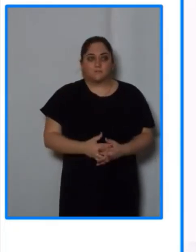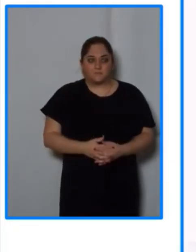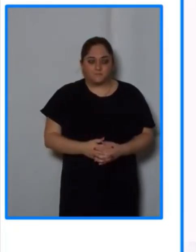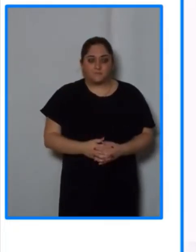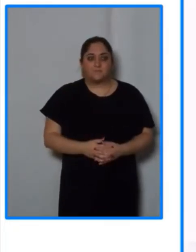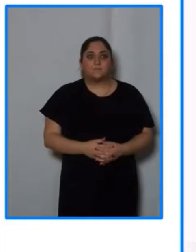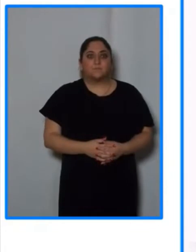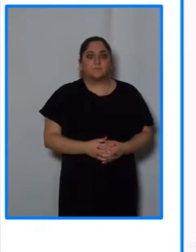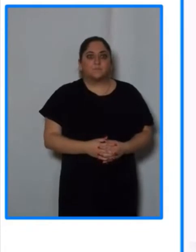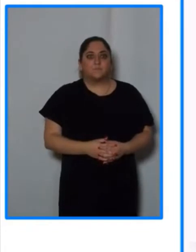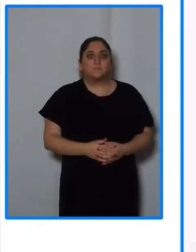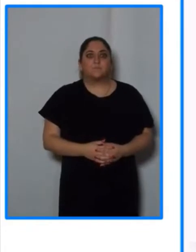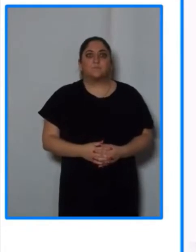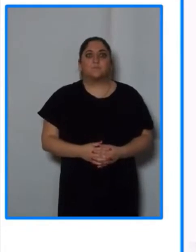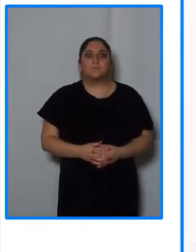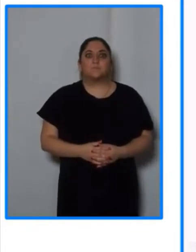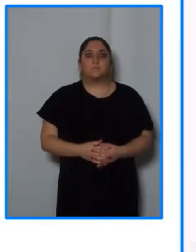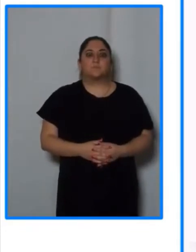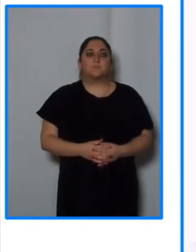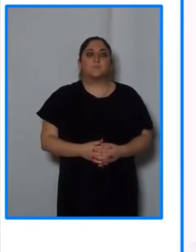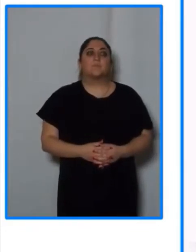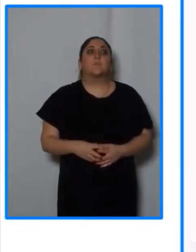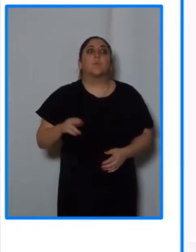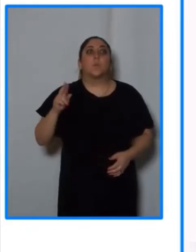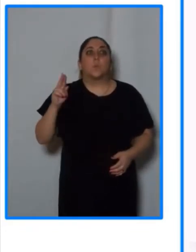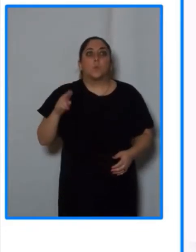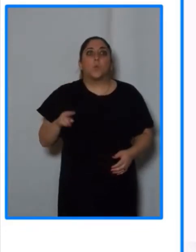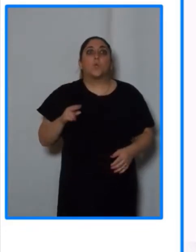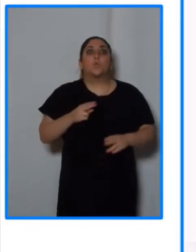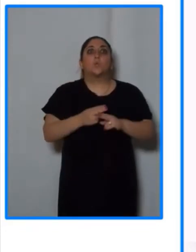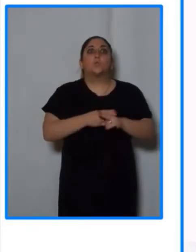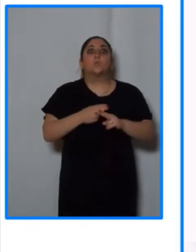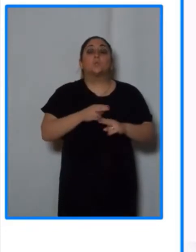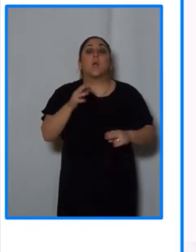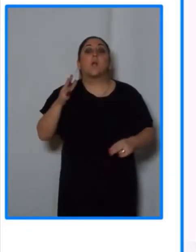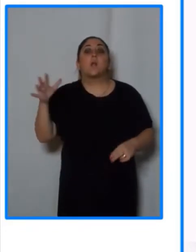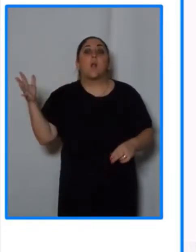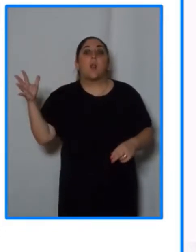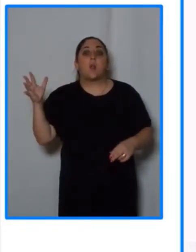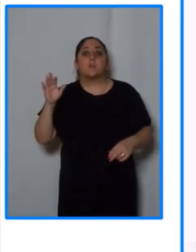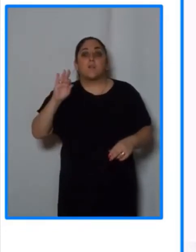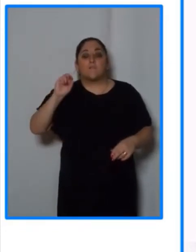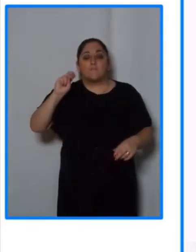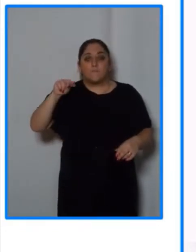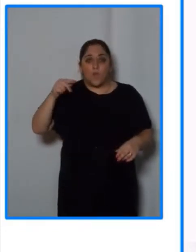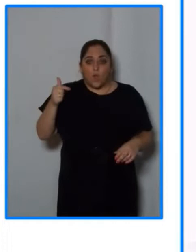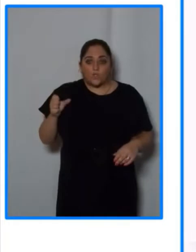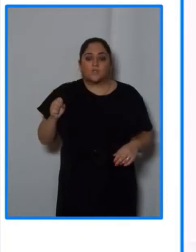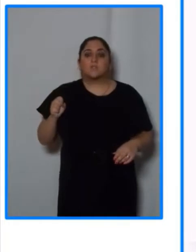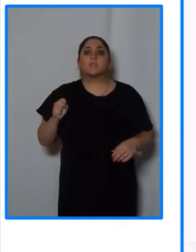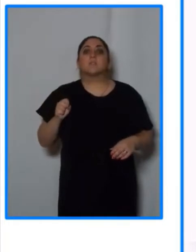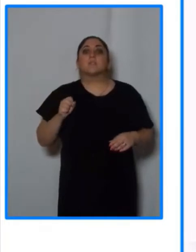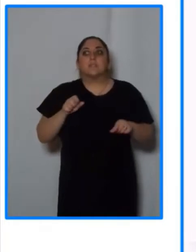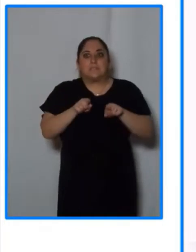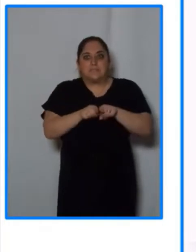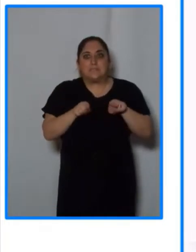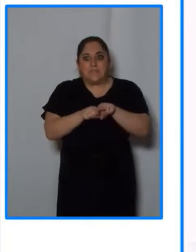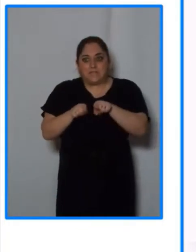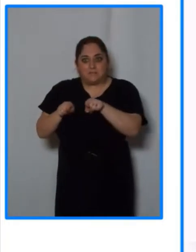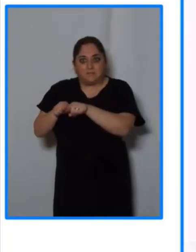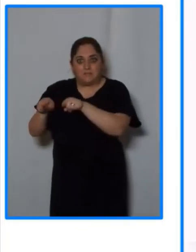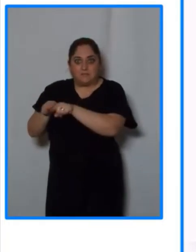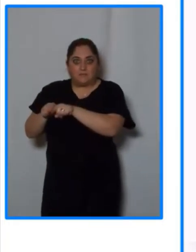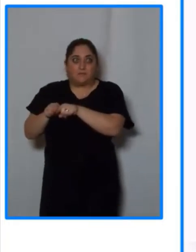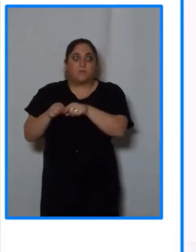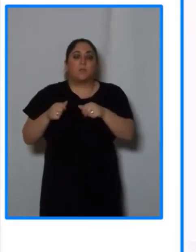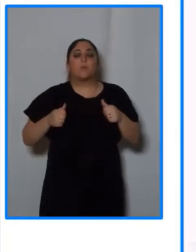And then one very important one, you should use colors, fonts, and locations of elements consistently. Consistency is basically key